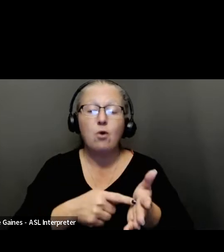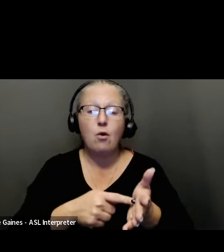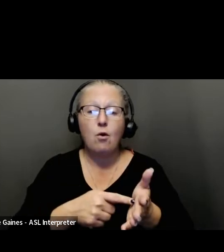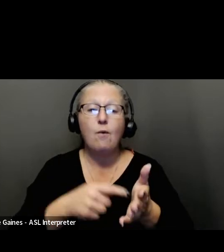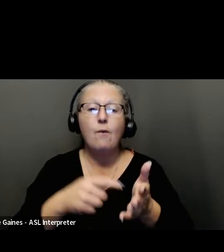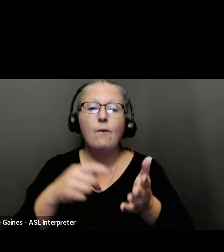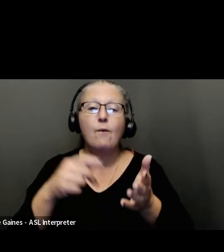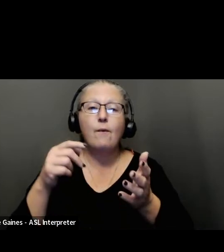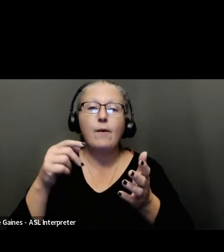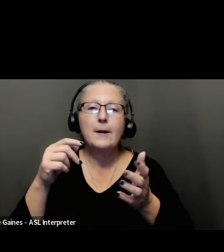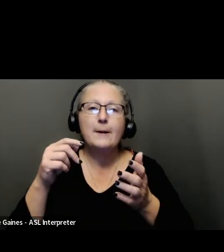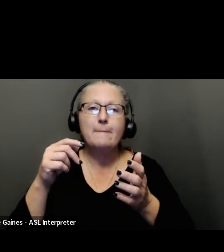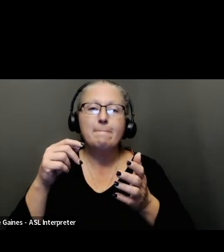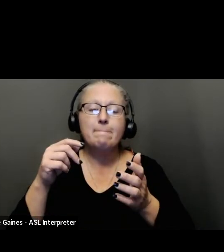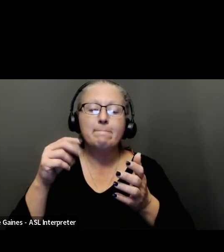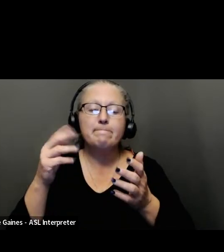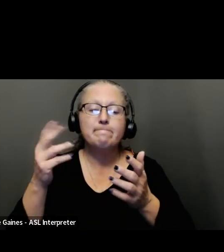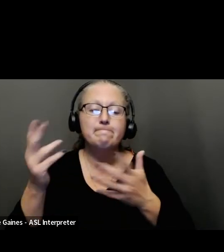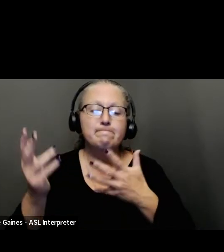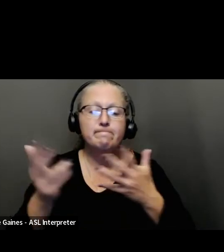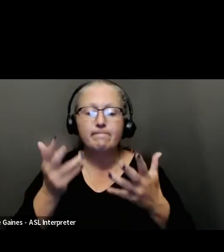going to show 2